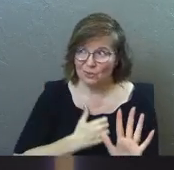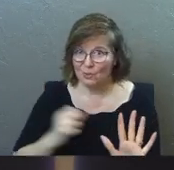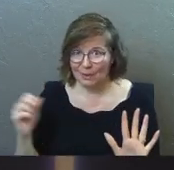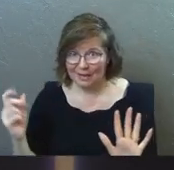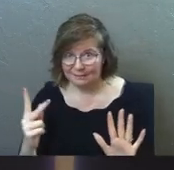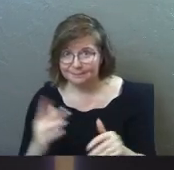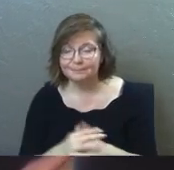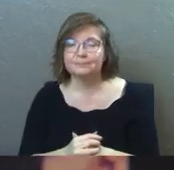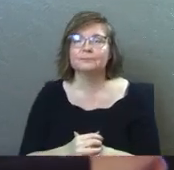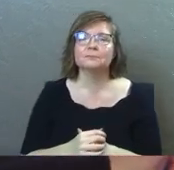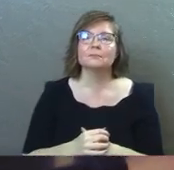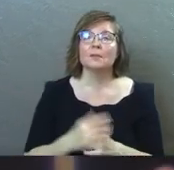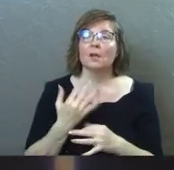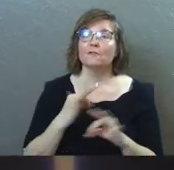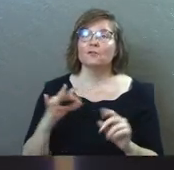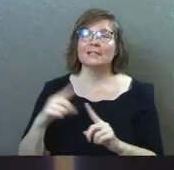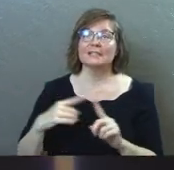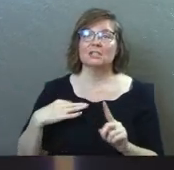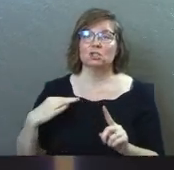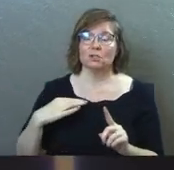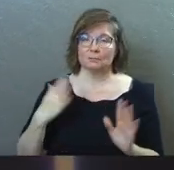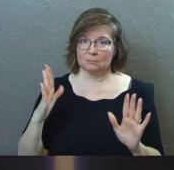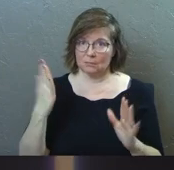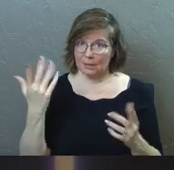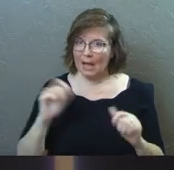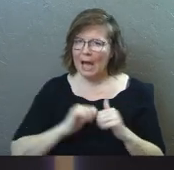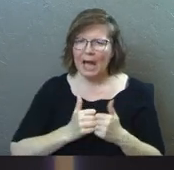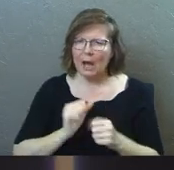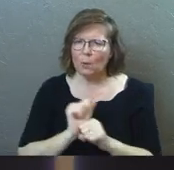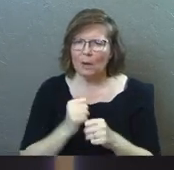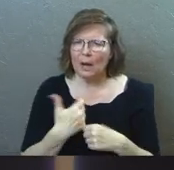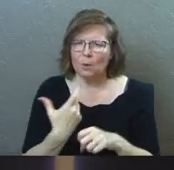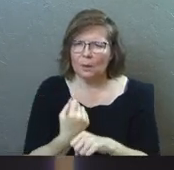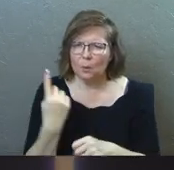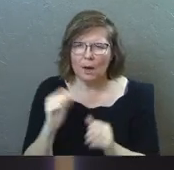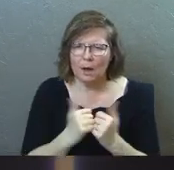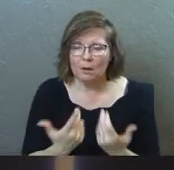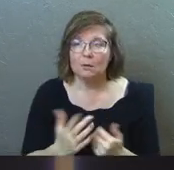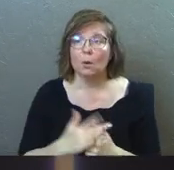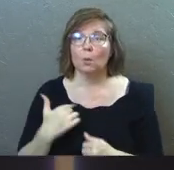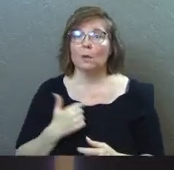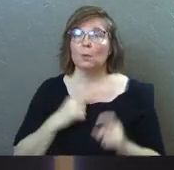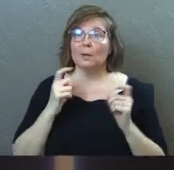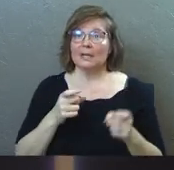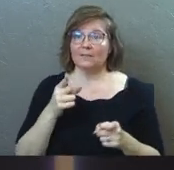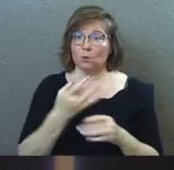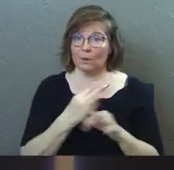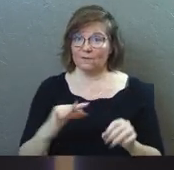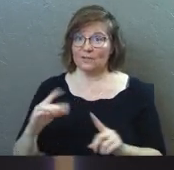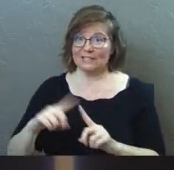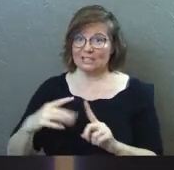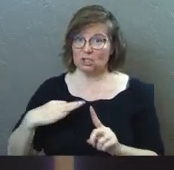okay? Free T-Shirt Sunday. Here's the way this is going to work. We're going to give you a